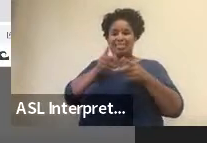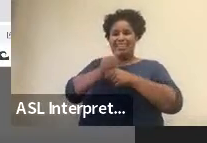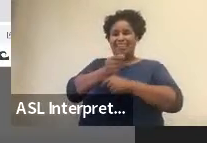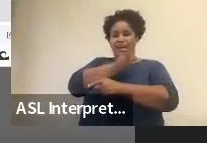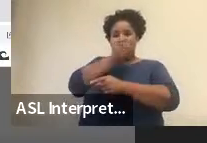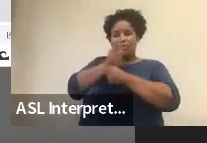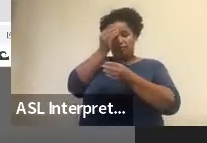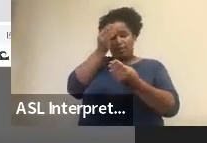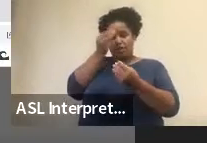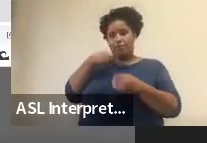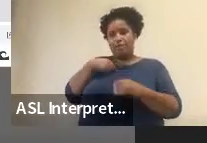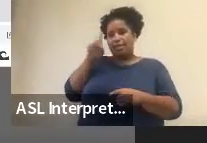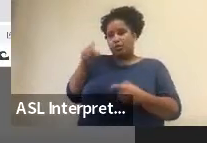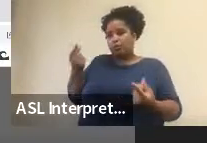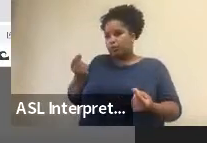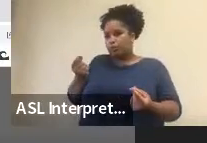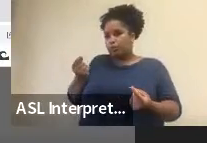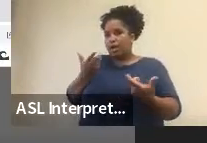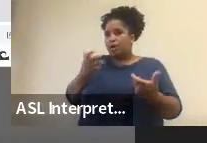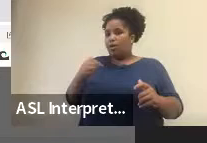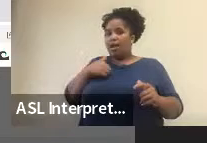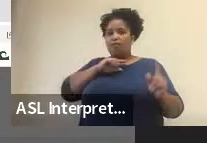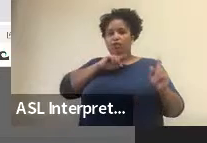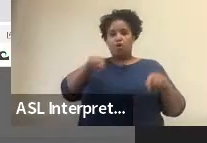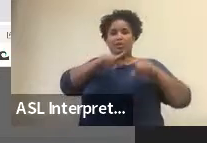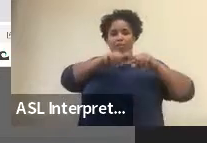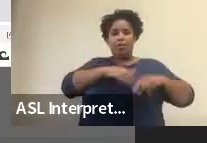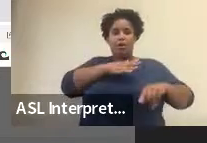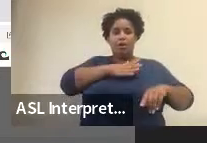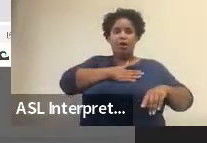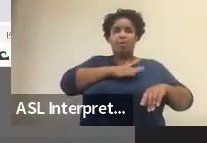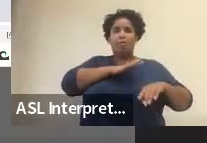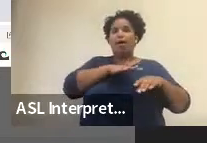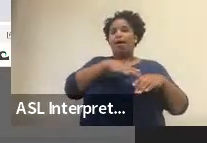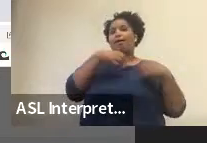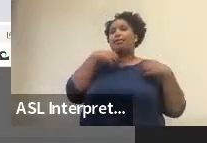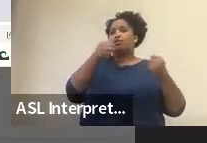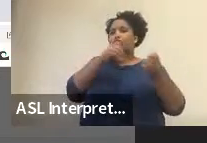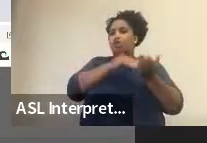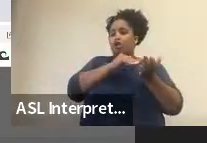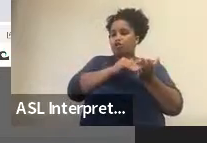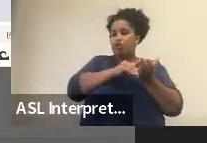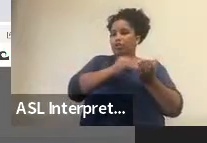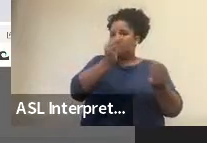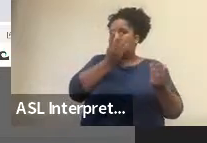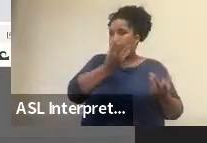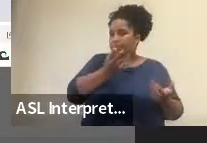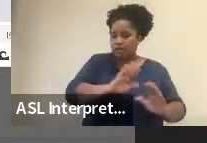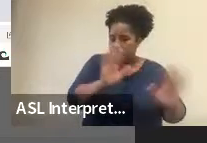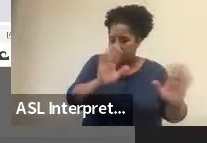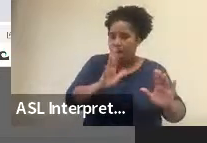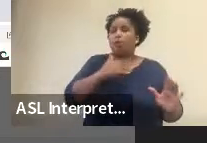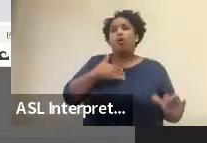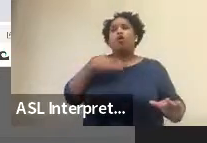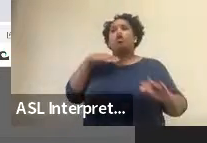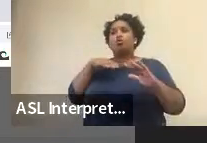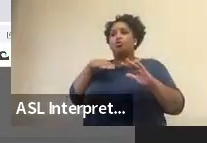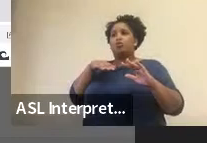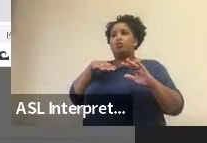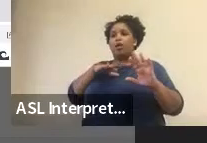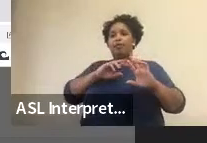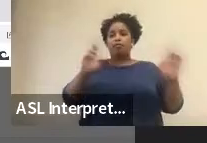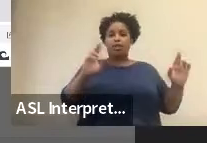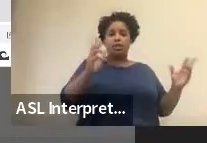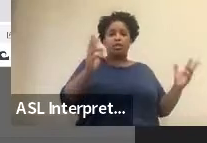about what I need to do. I don't want to have to depend on my healthcare provider to tell me. I want to go in asking like,